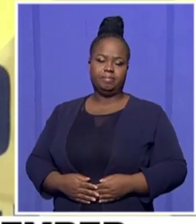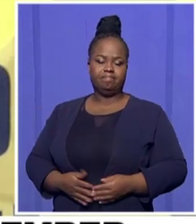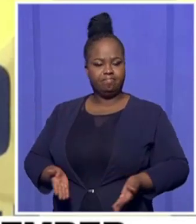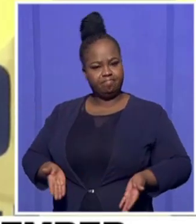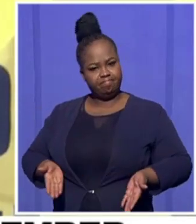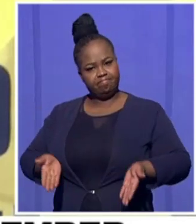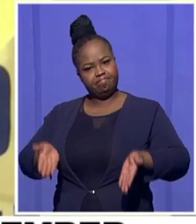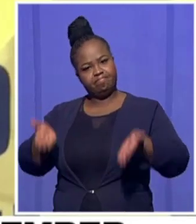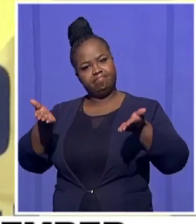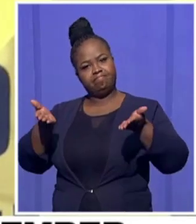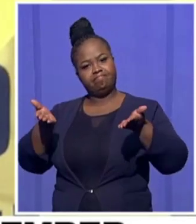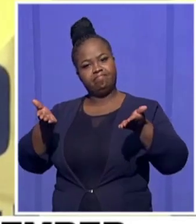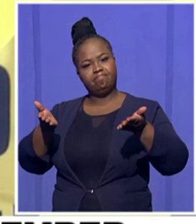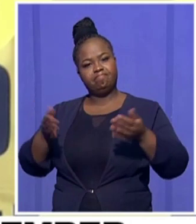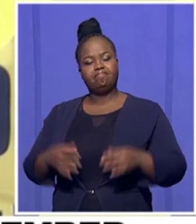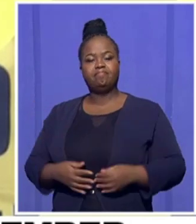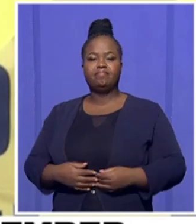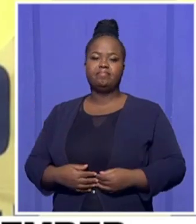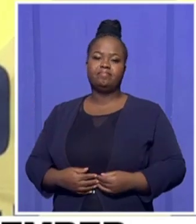Harimolokuleng atsamaye